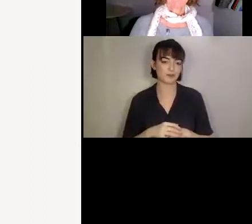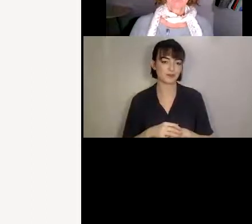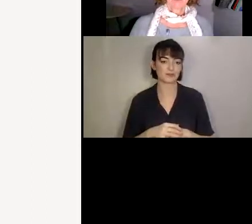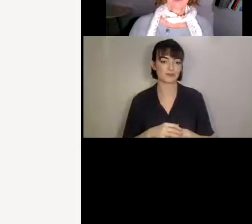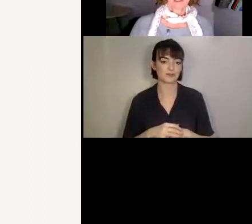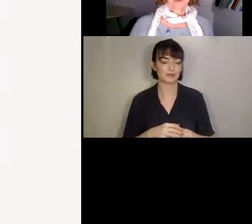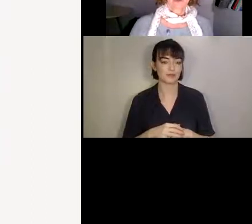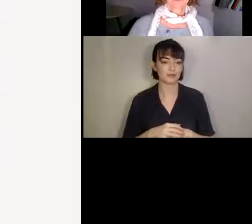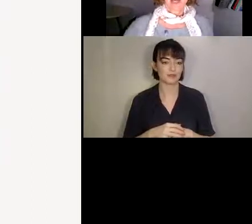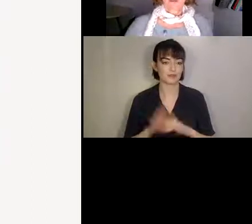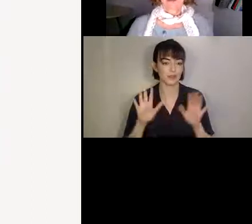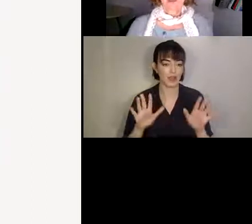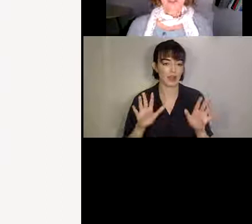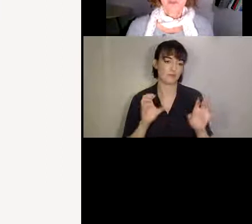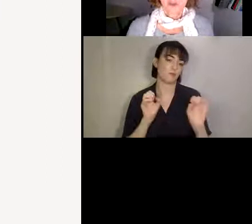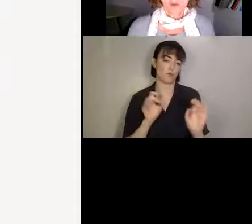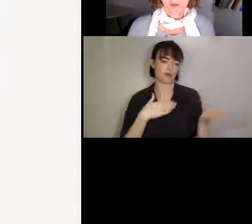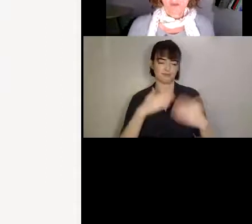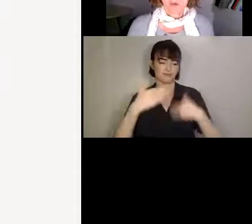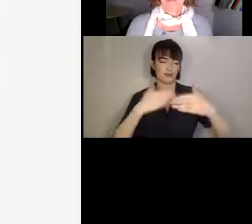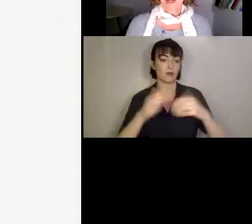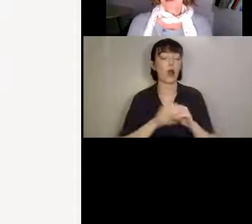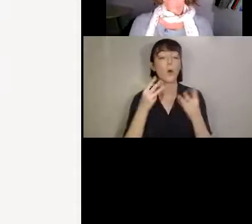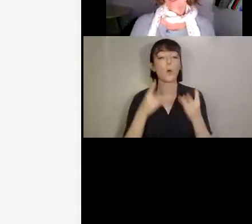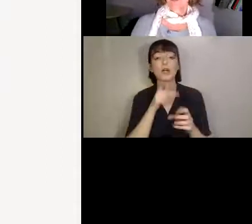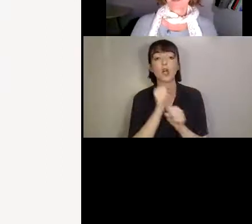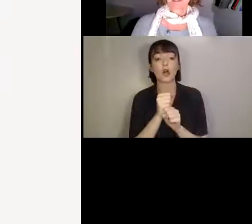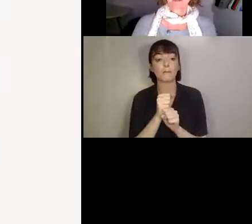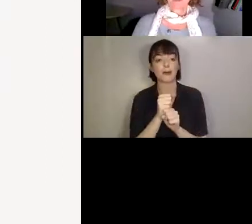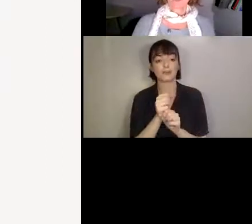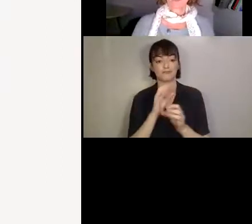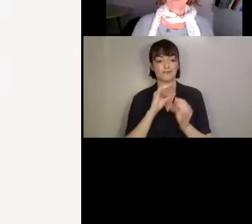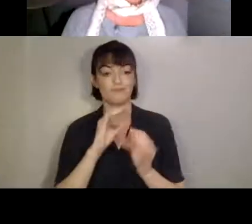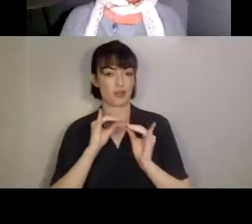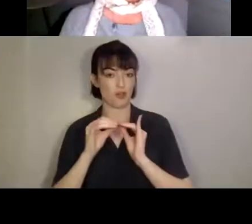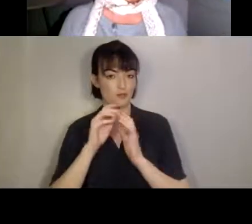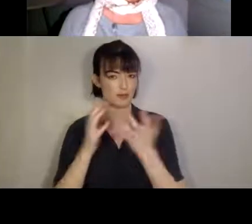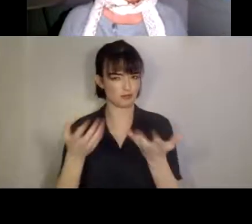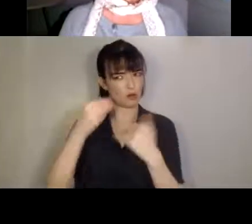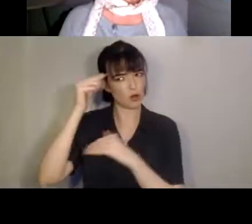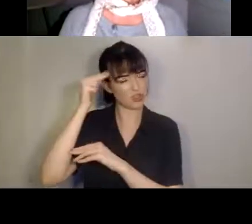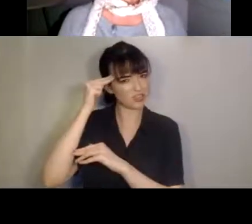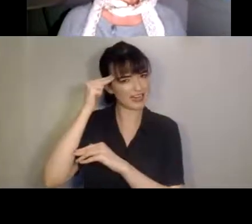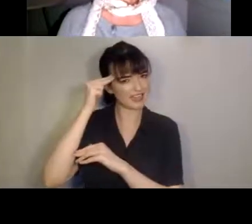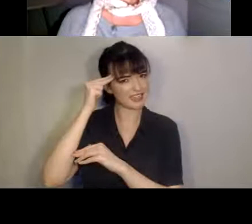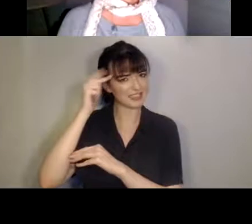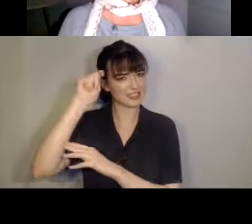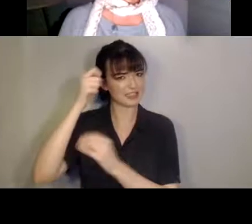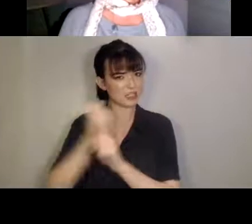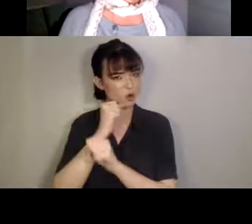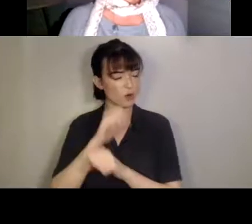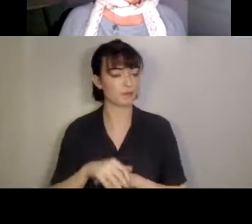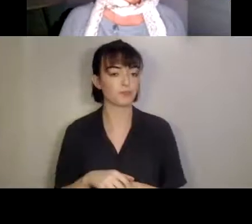I won't dwell on those now, because I want to talk a bit more about interpreting test scores. So the important